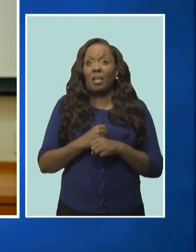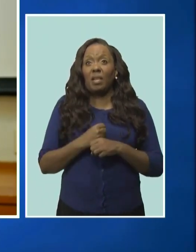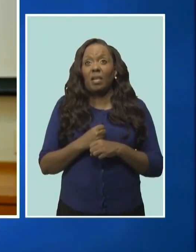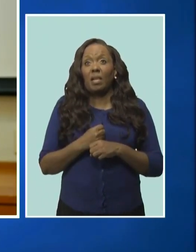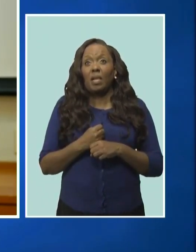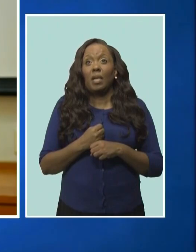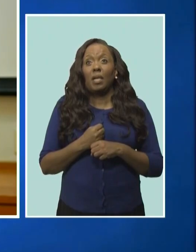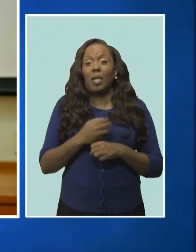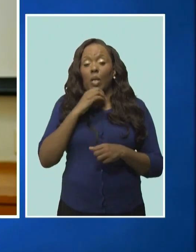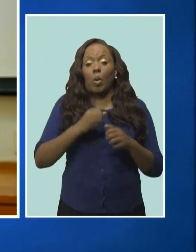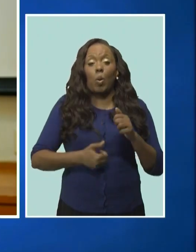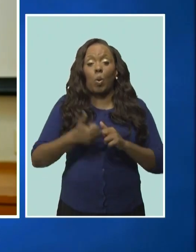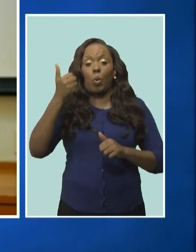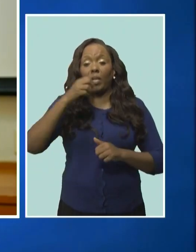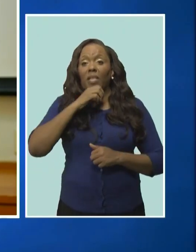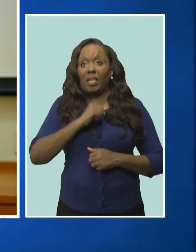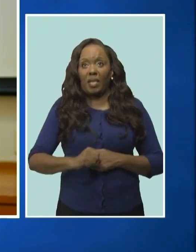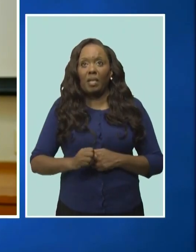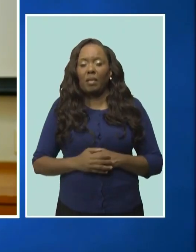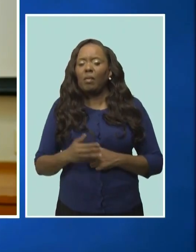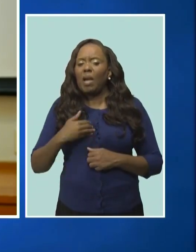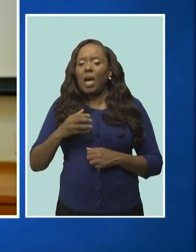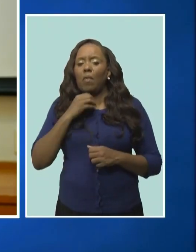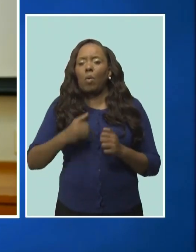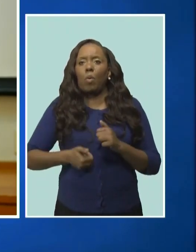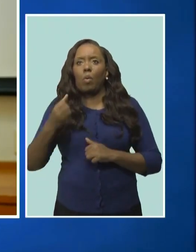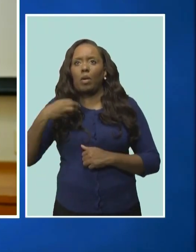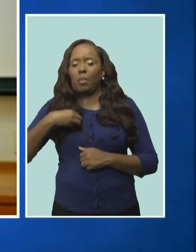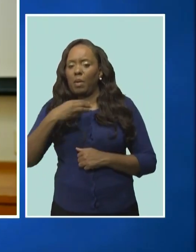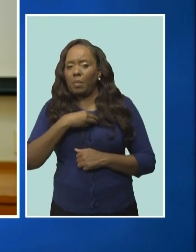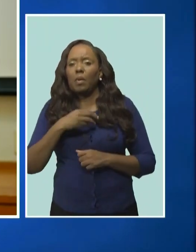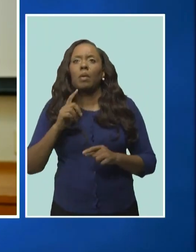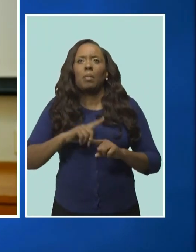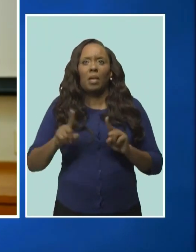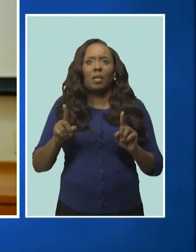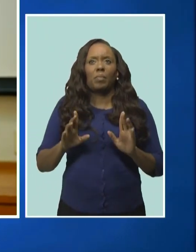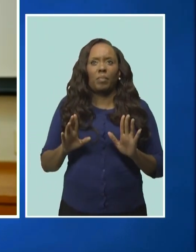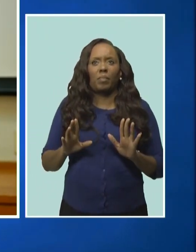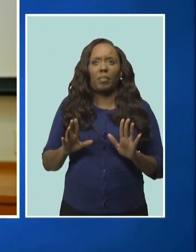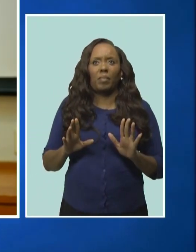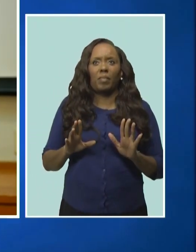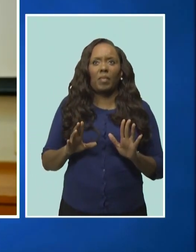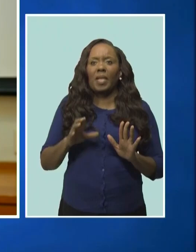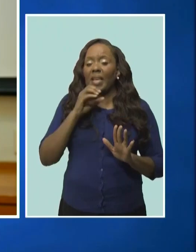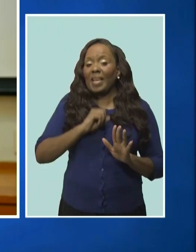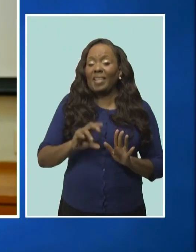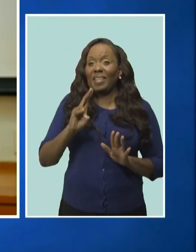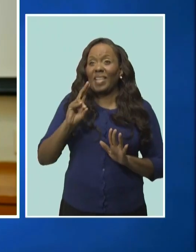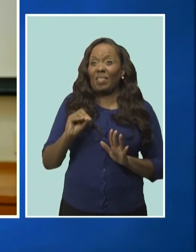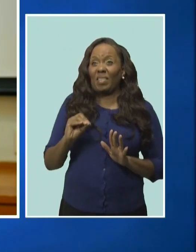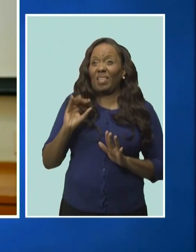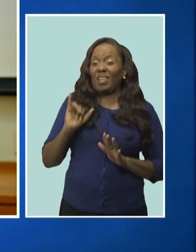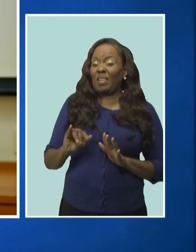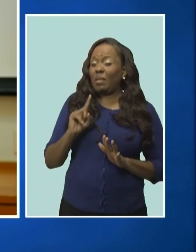we do have some older members on the plan, but this is actually for age 70 is a very